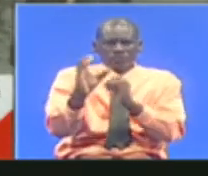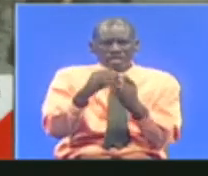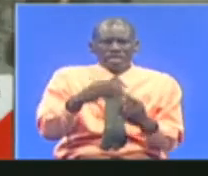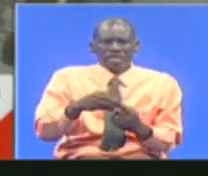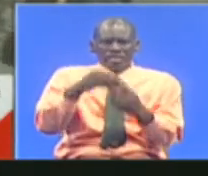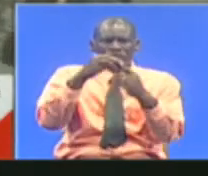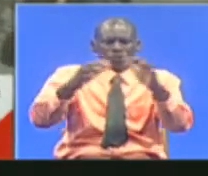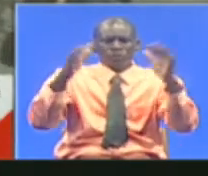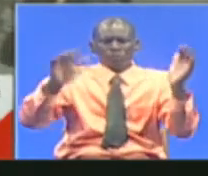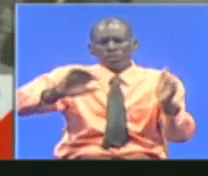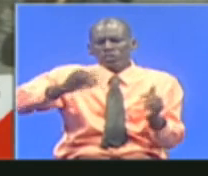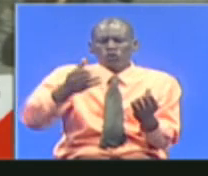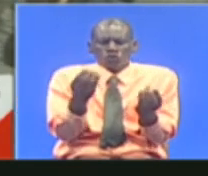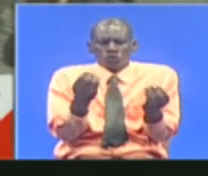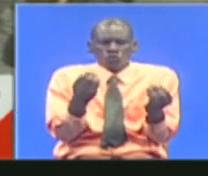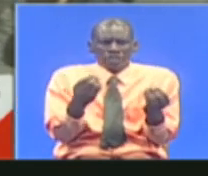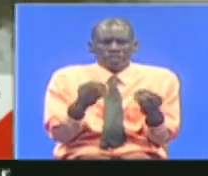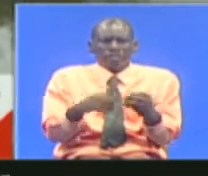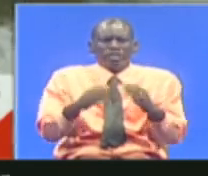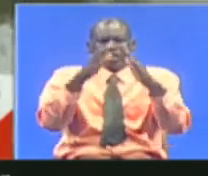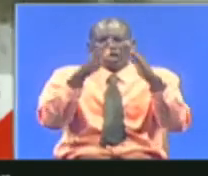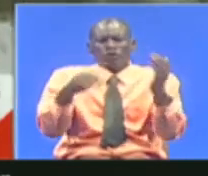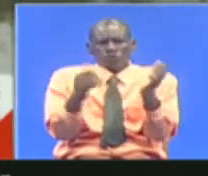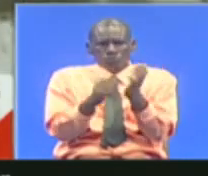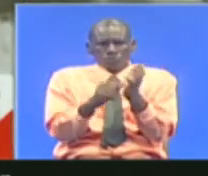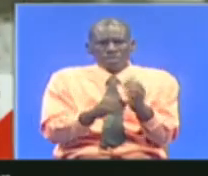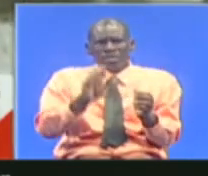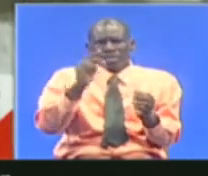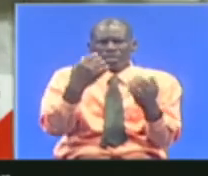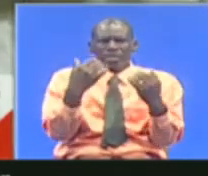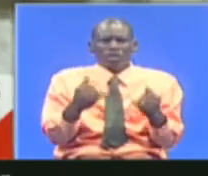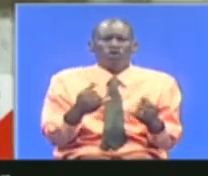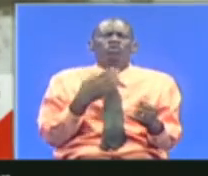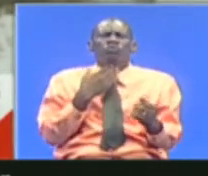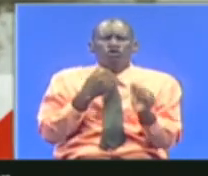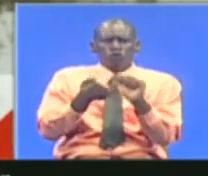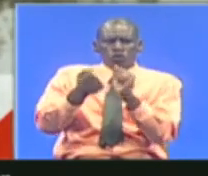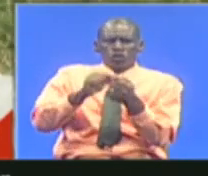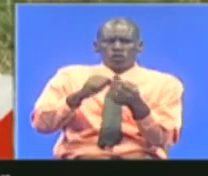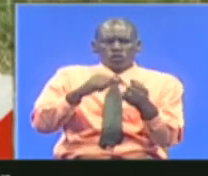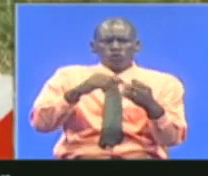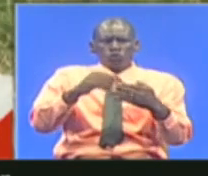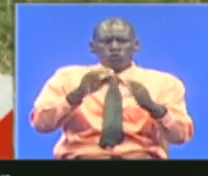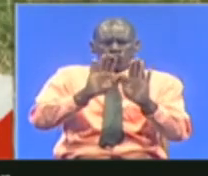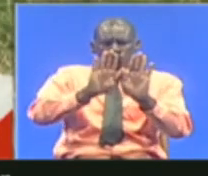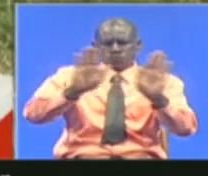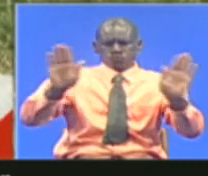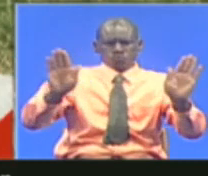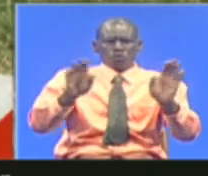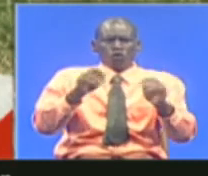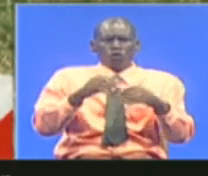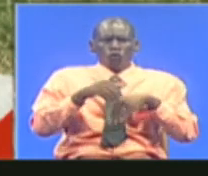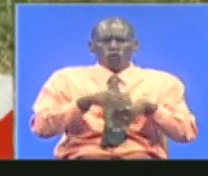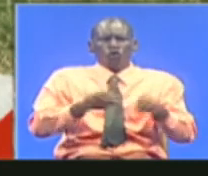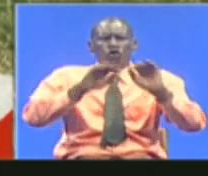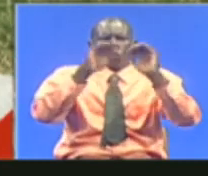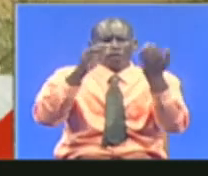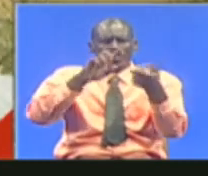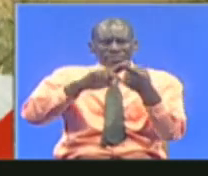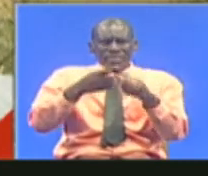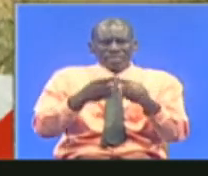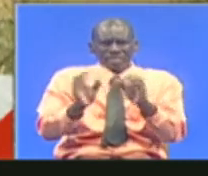major towns, to ease the acute housing shortage. Kenya is now looking to switch to structural Eurocodes in line with global standards. The country has